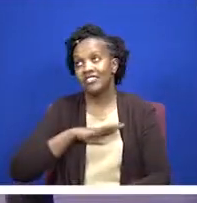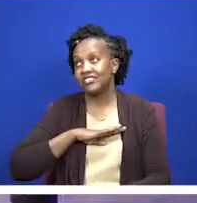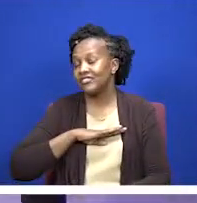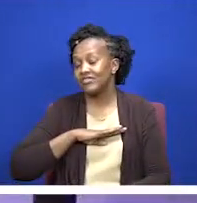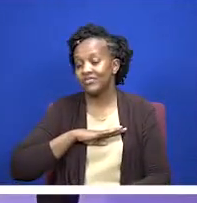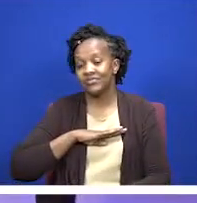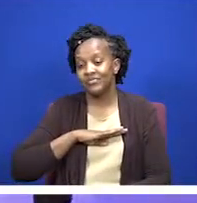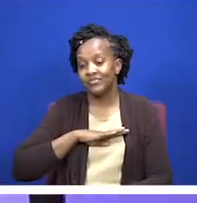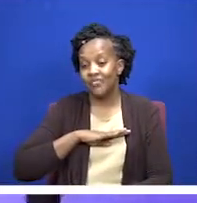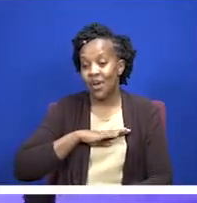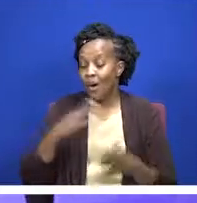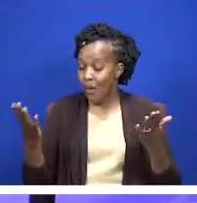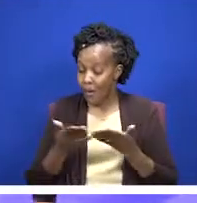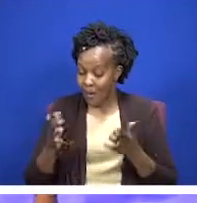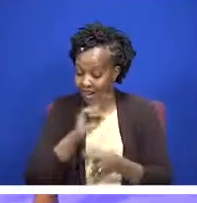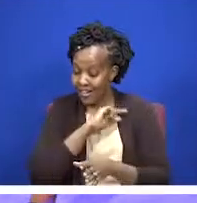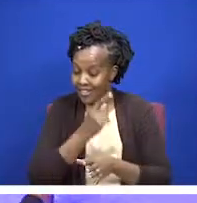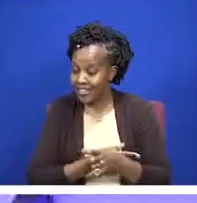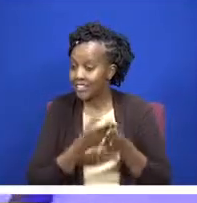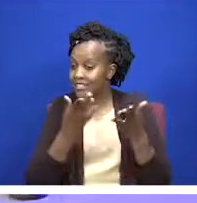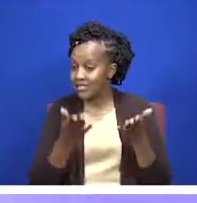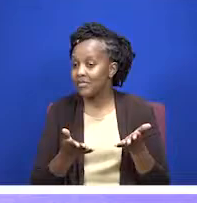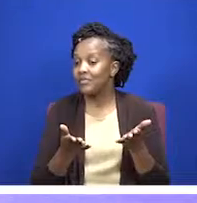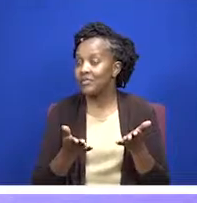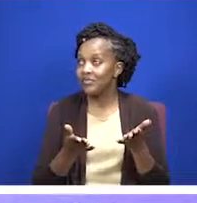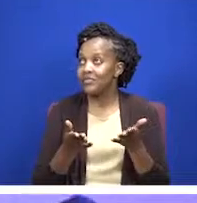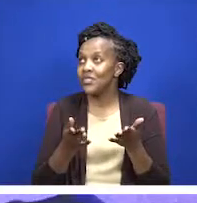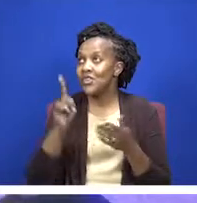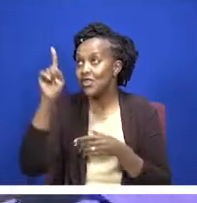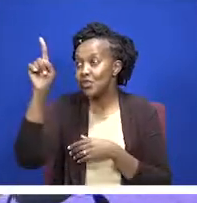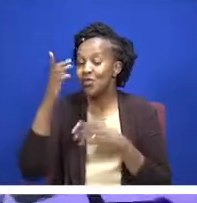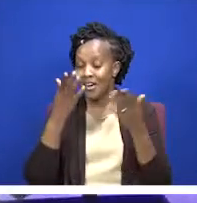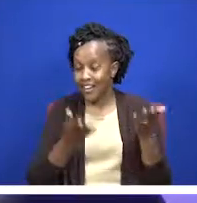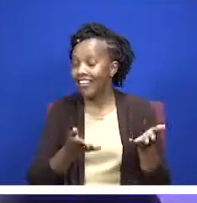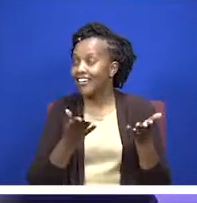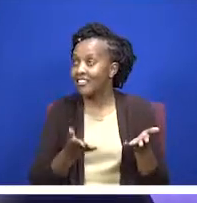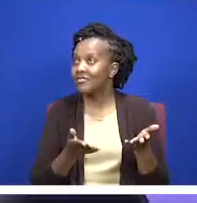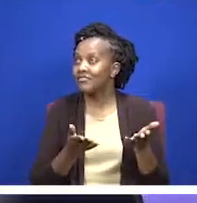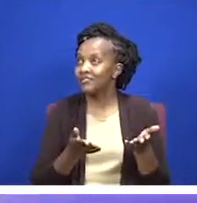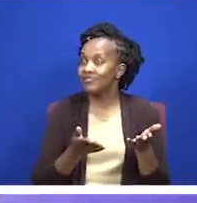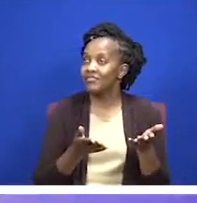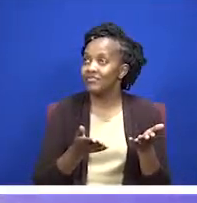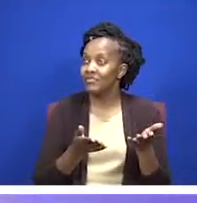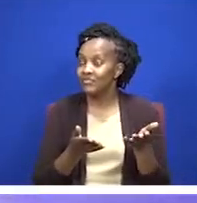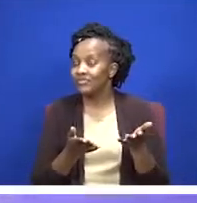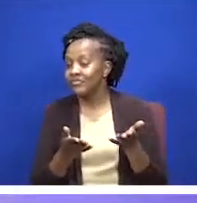more. Grace is found, is where you